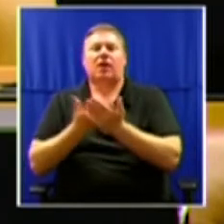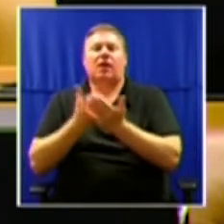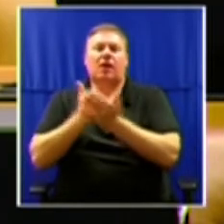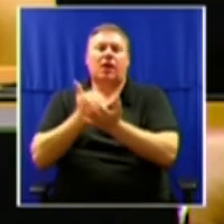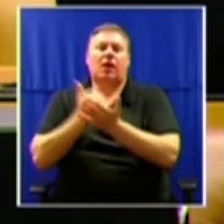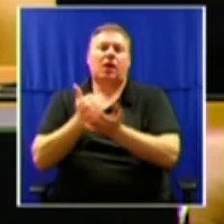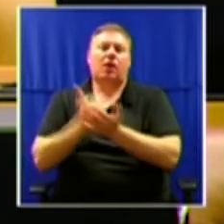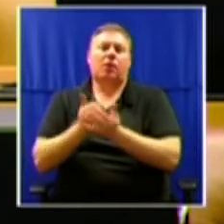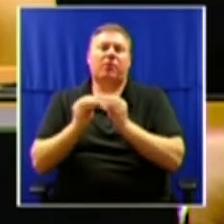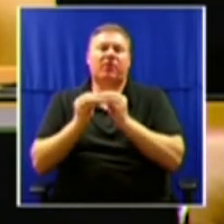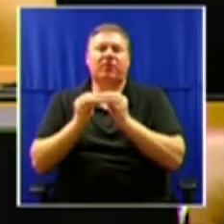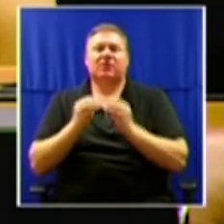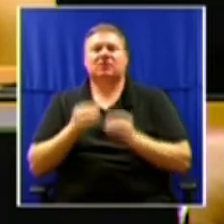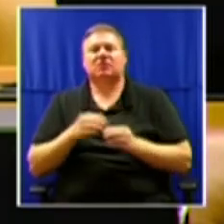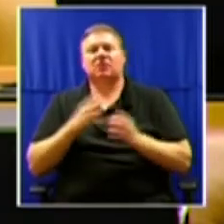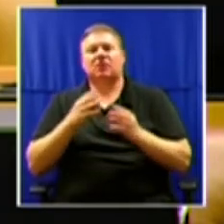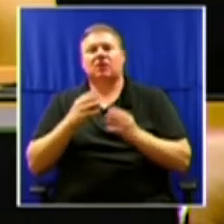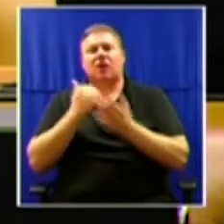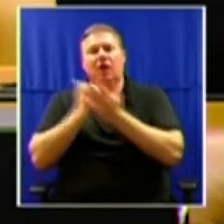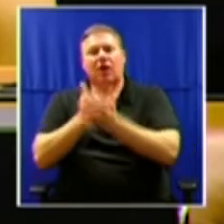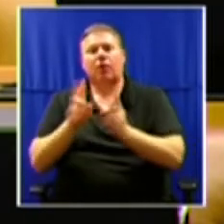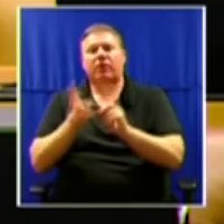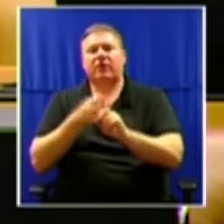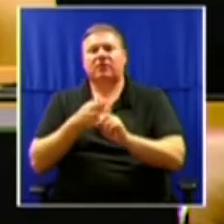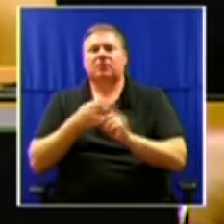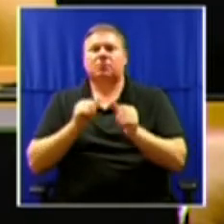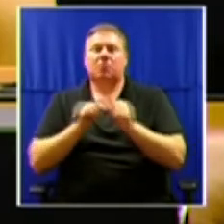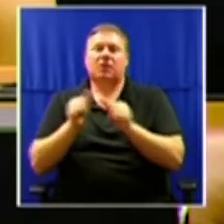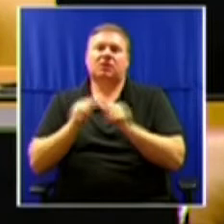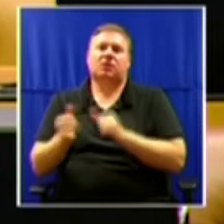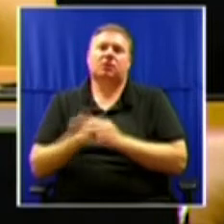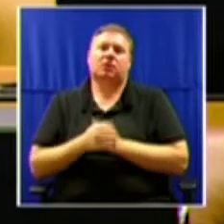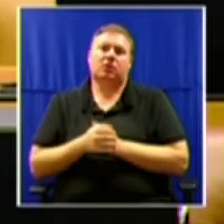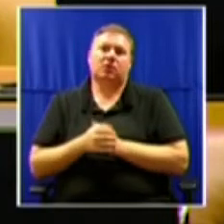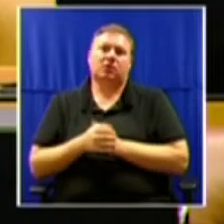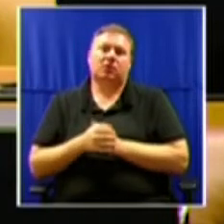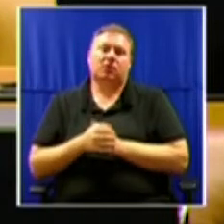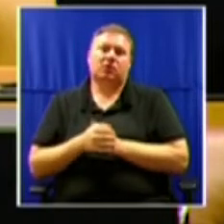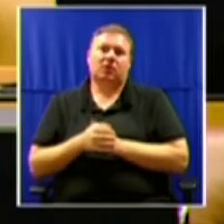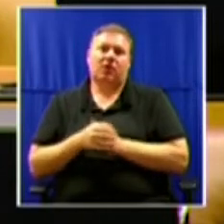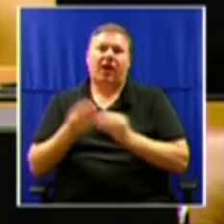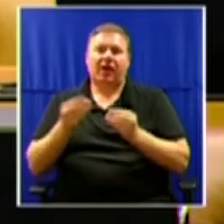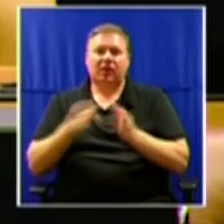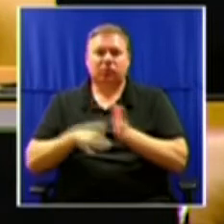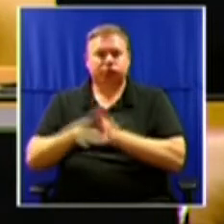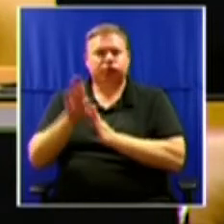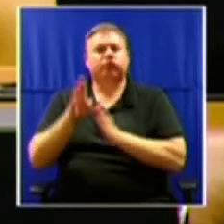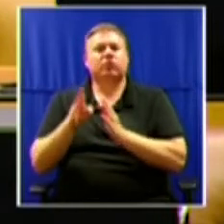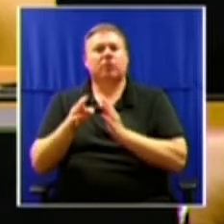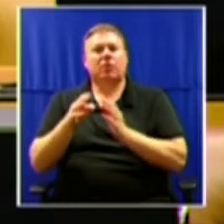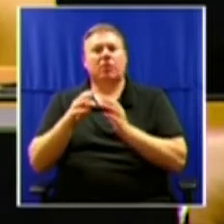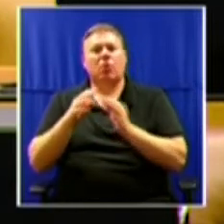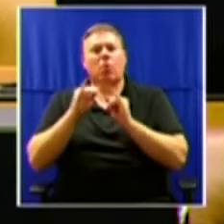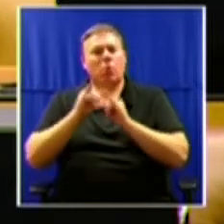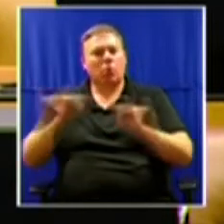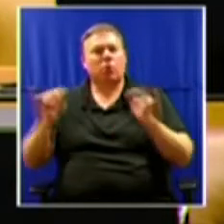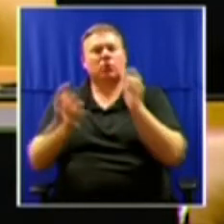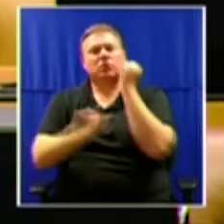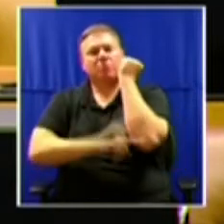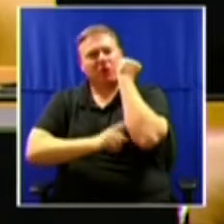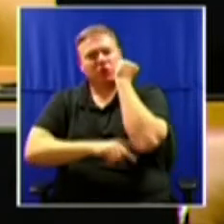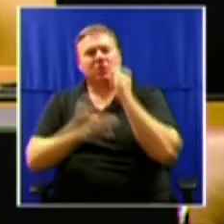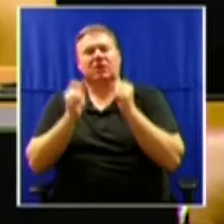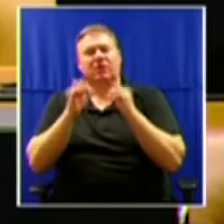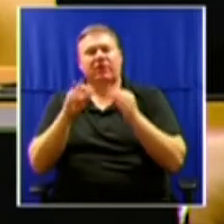So, and we have escalated the consequences of the members, to the members of the